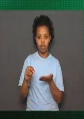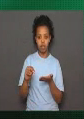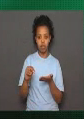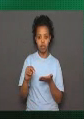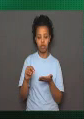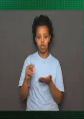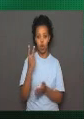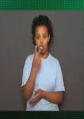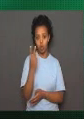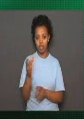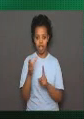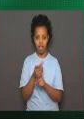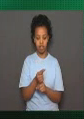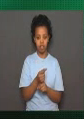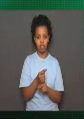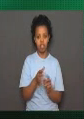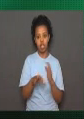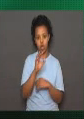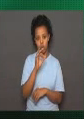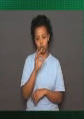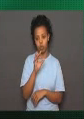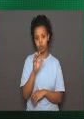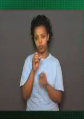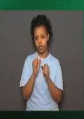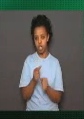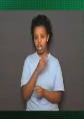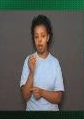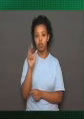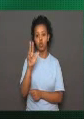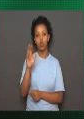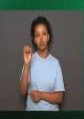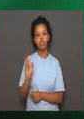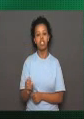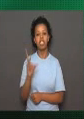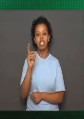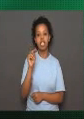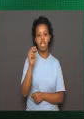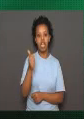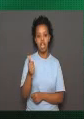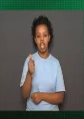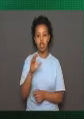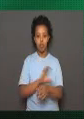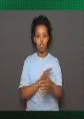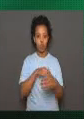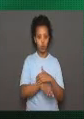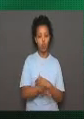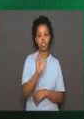and accounts for almost 3% of DNA in cells.